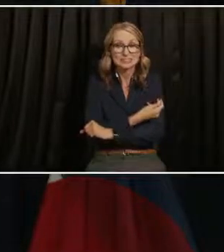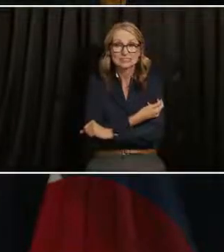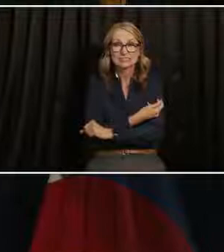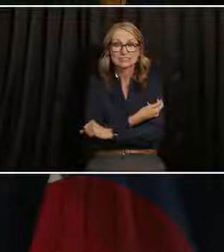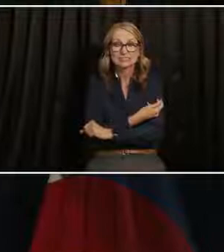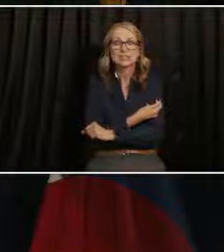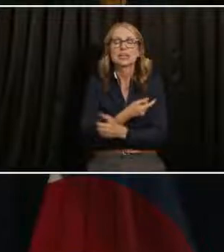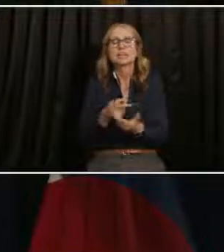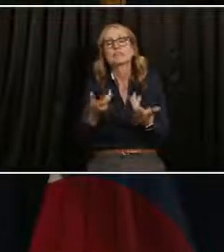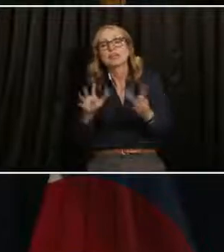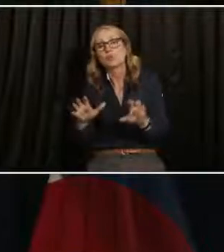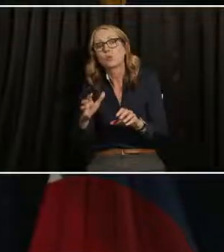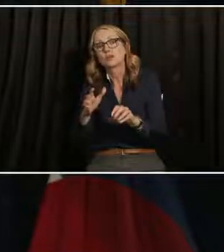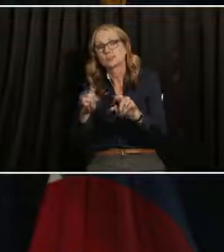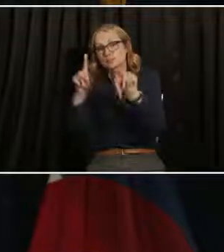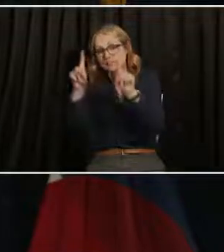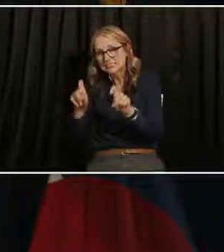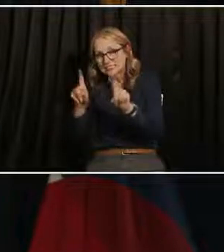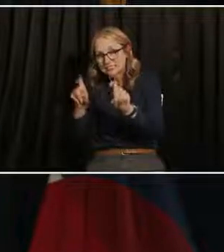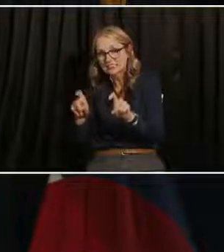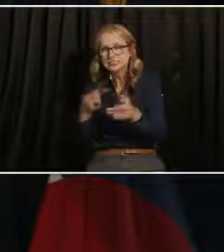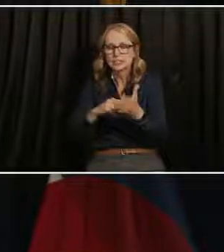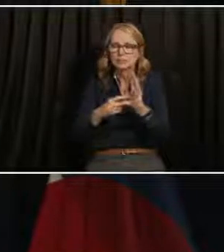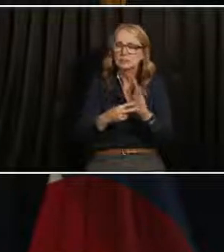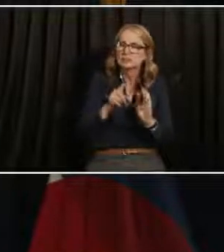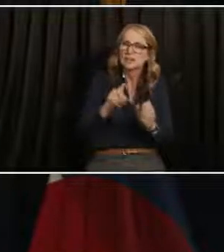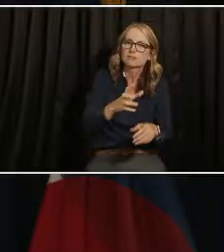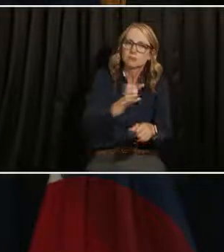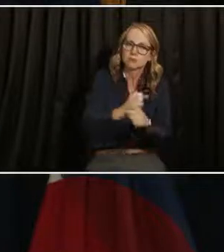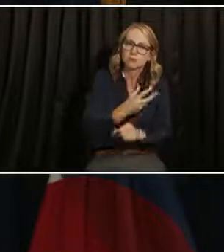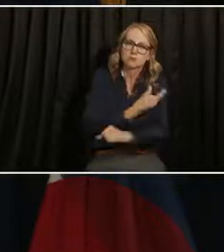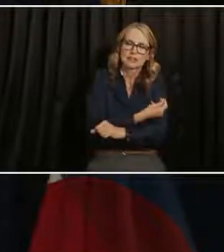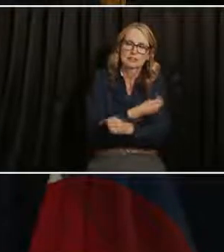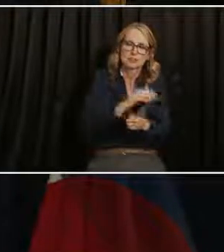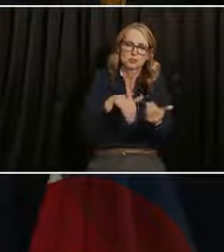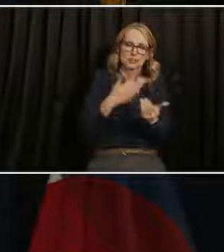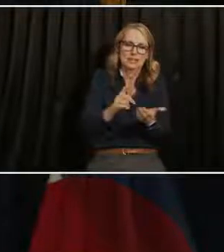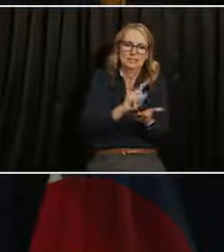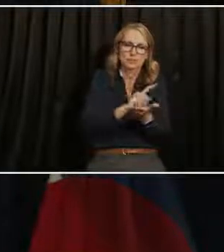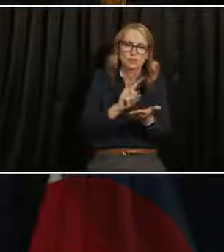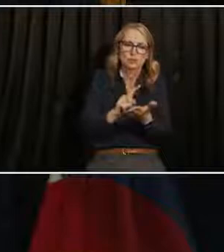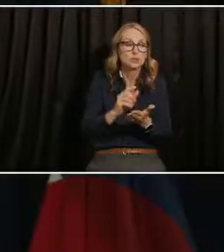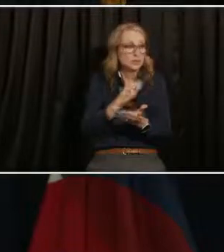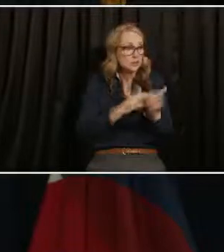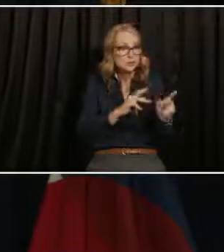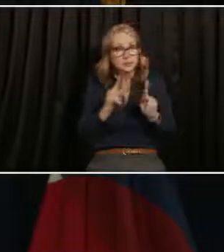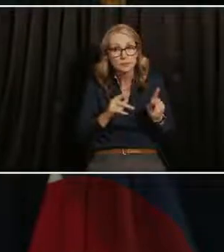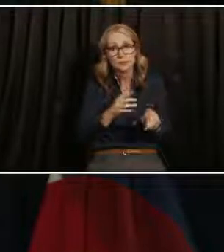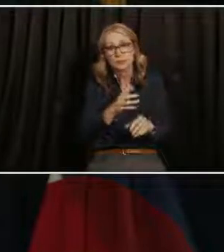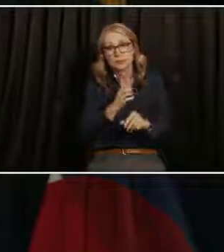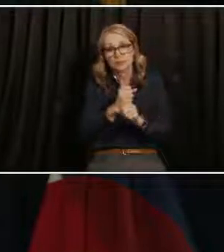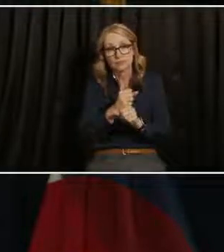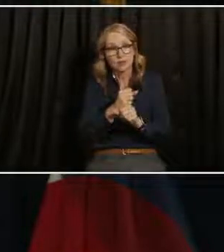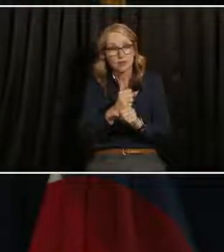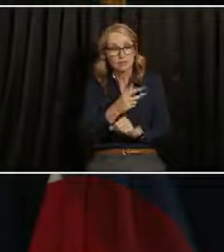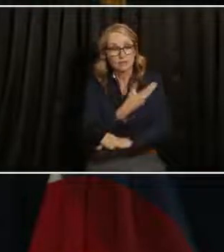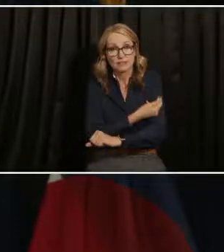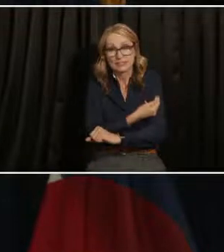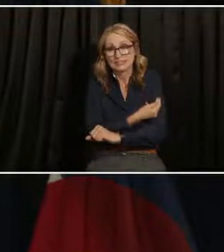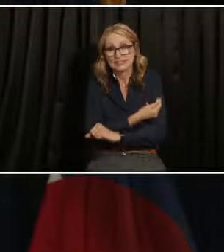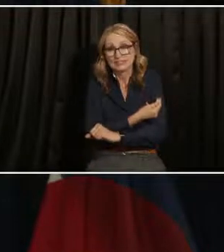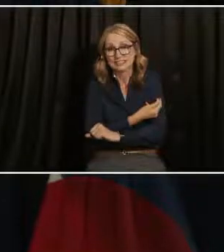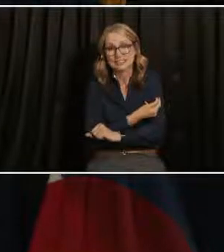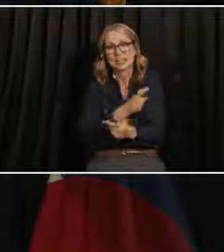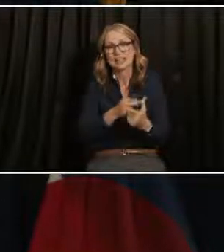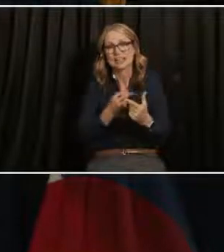next week or so. So some are planning to get vaccinated, or were vaccinated yesterday, today, tomorrow. We wouldn't have those in. Next question.